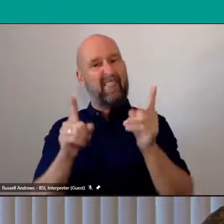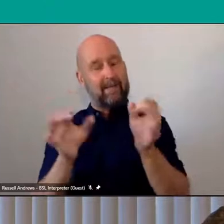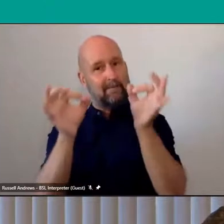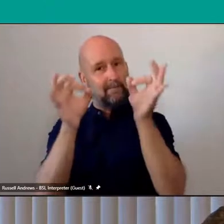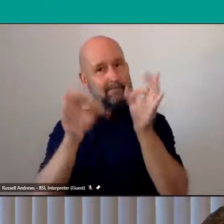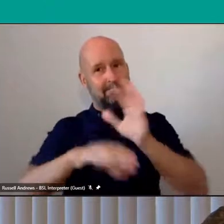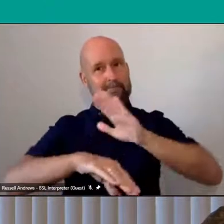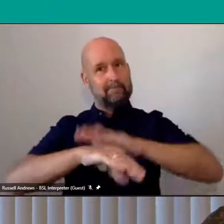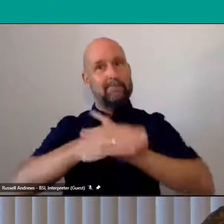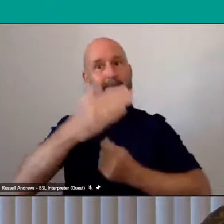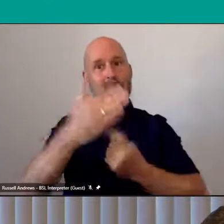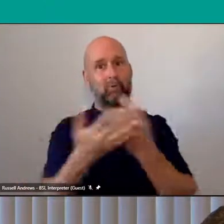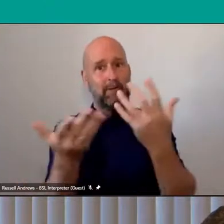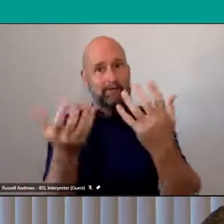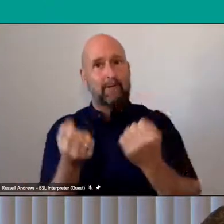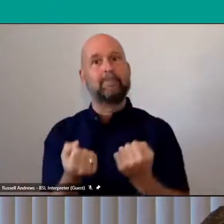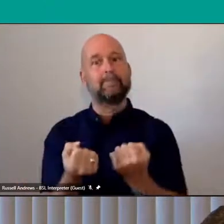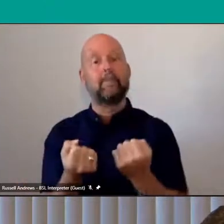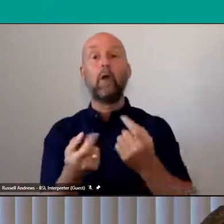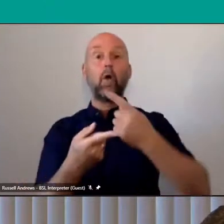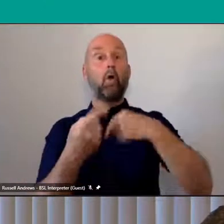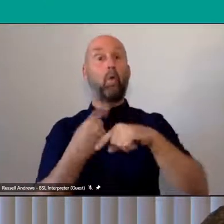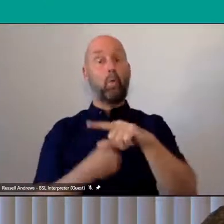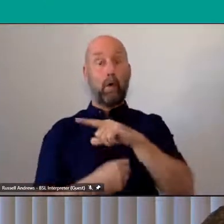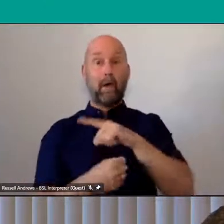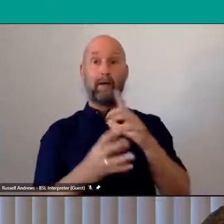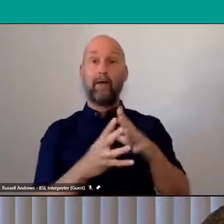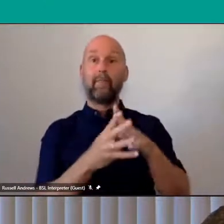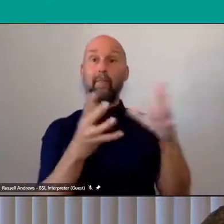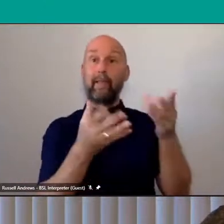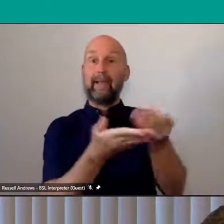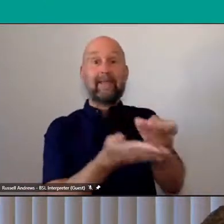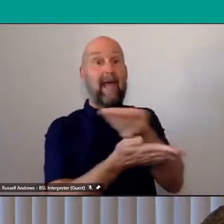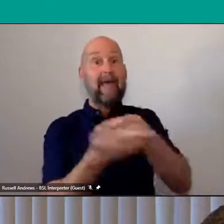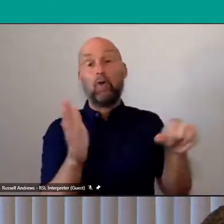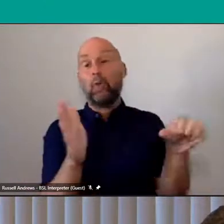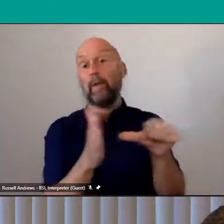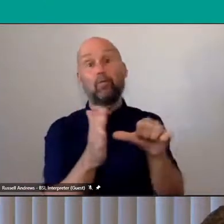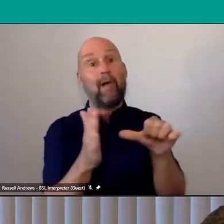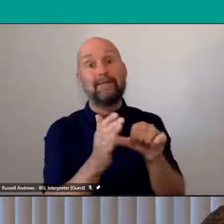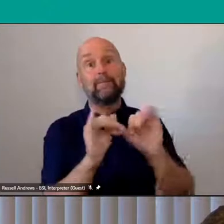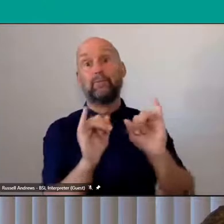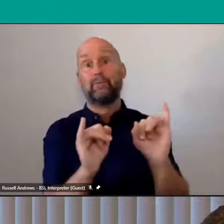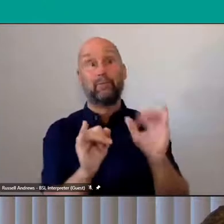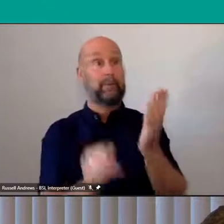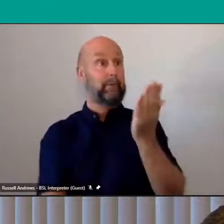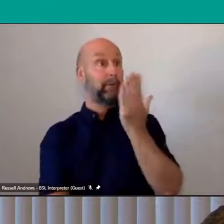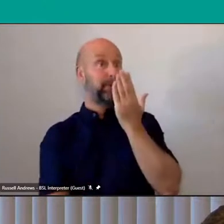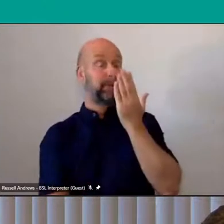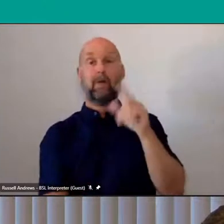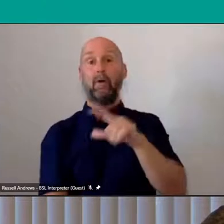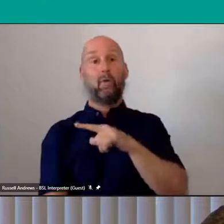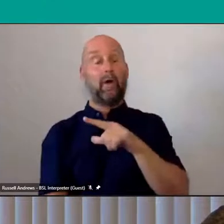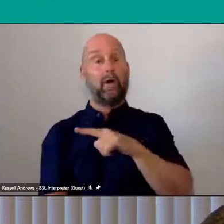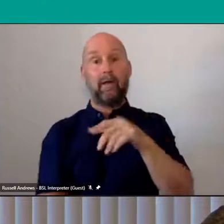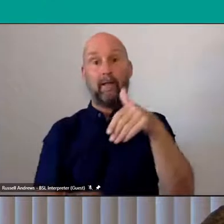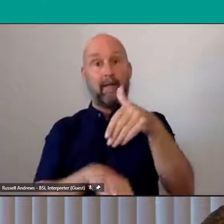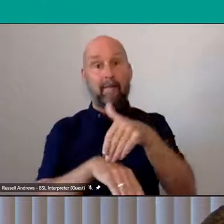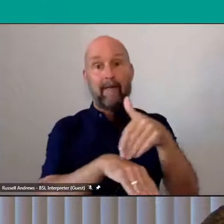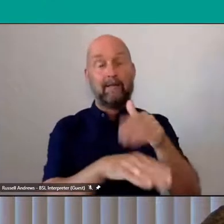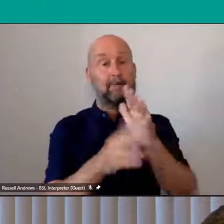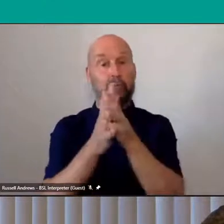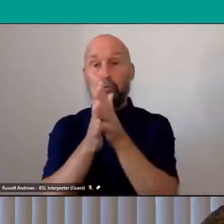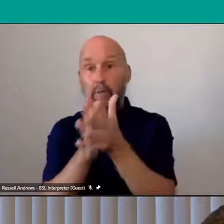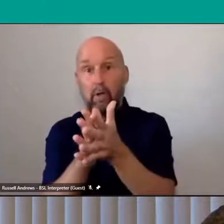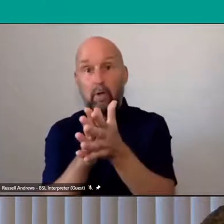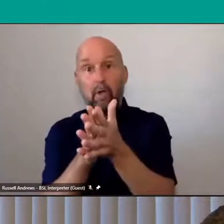it as we respond to one of the biggest economic crises that we have faced that is shaking our foundations to the core, yes, but